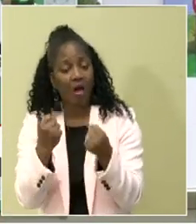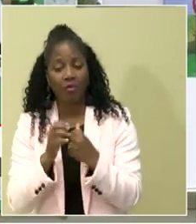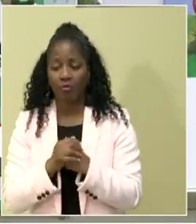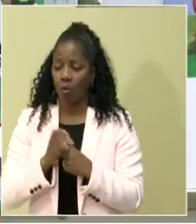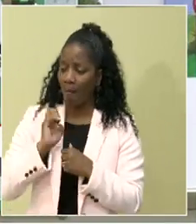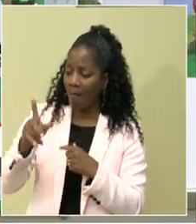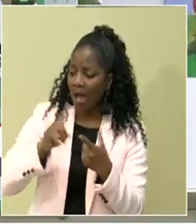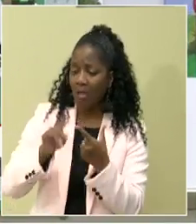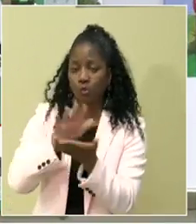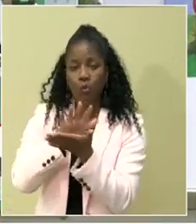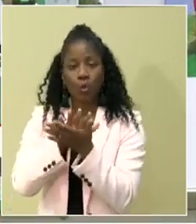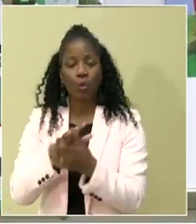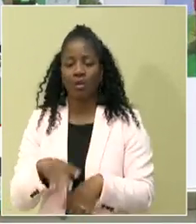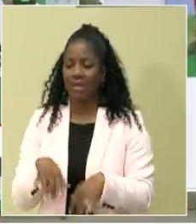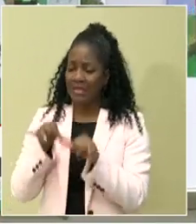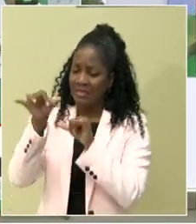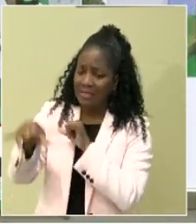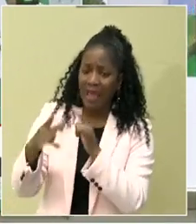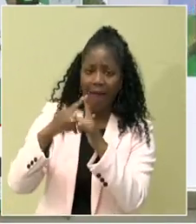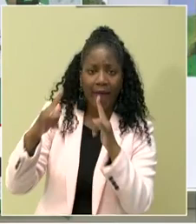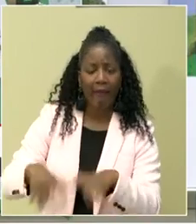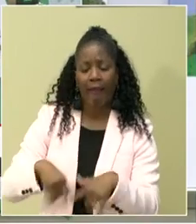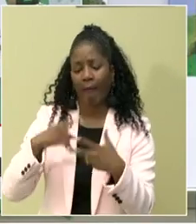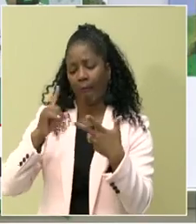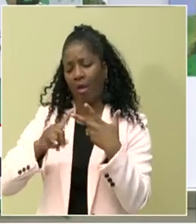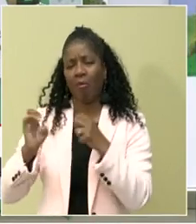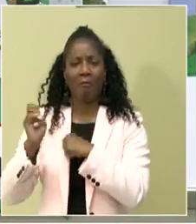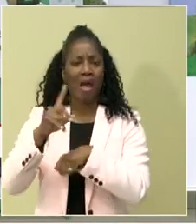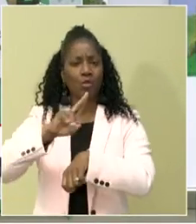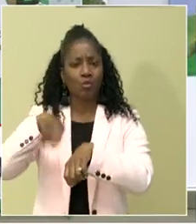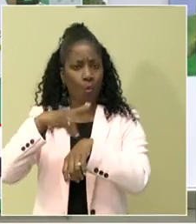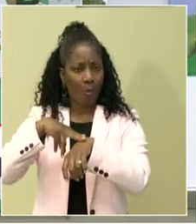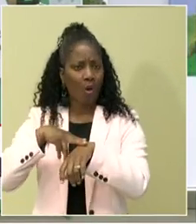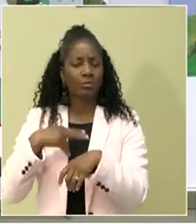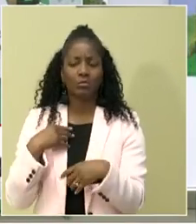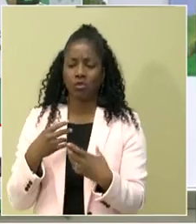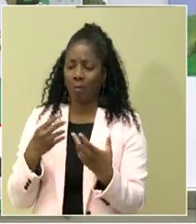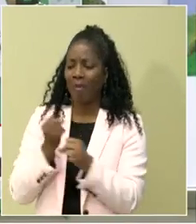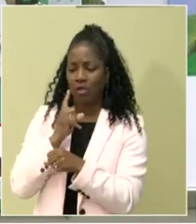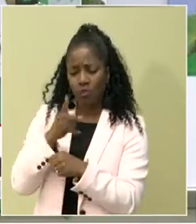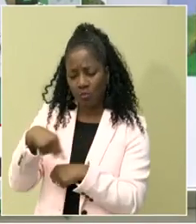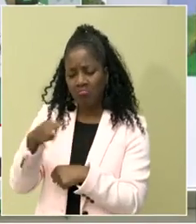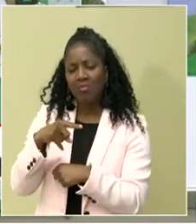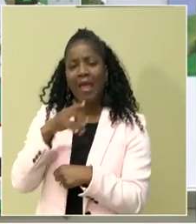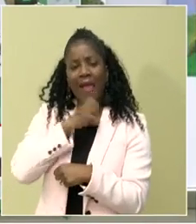school, and stay in school, stay in camp, get back to normal, getting